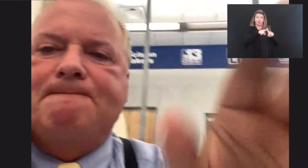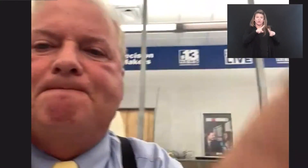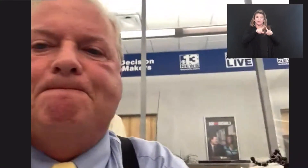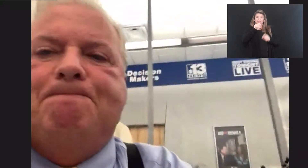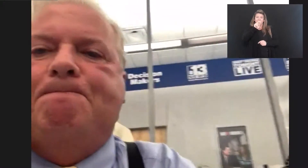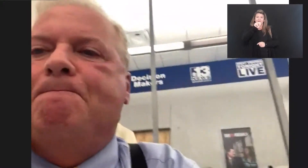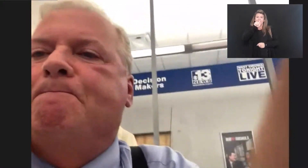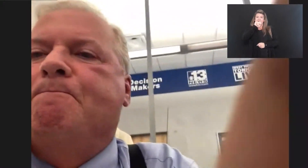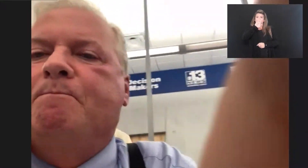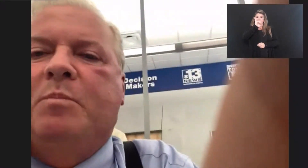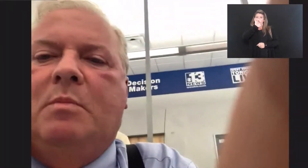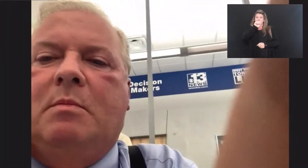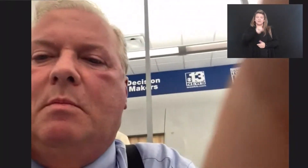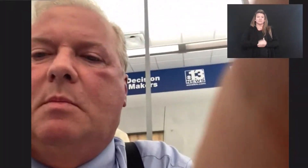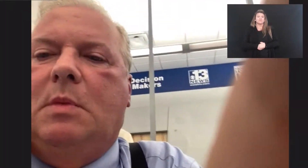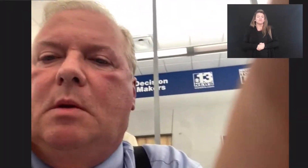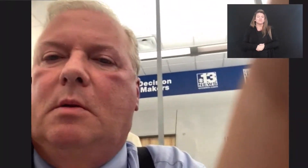therapies?